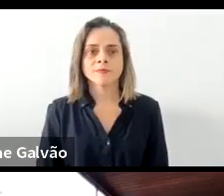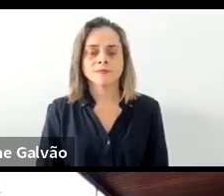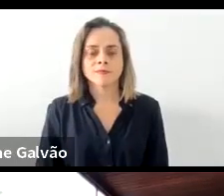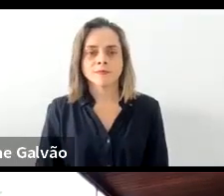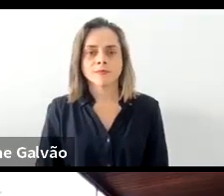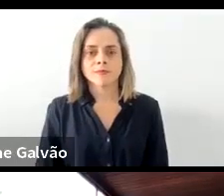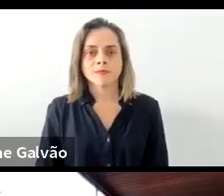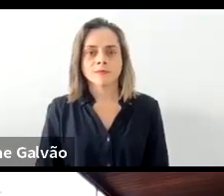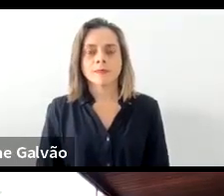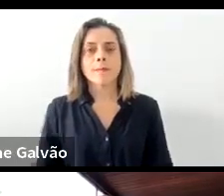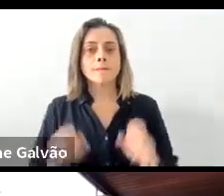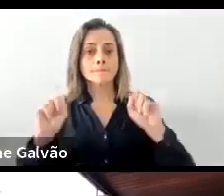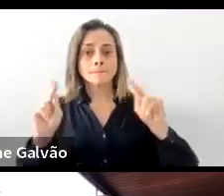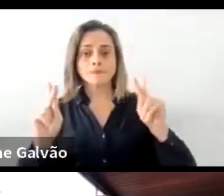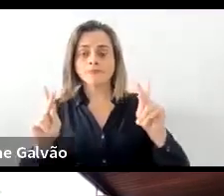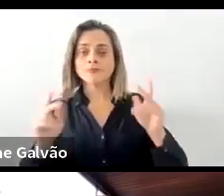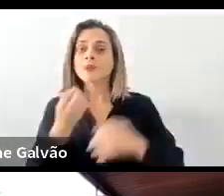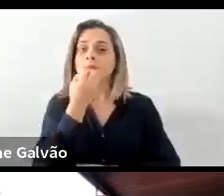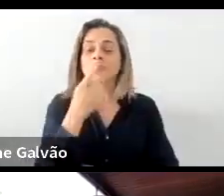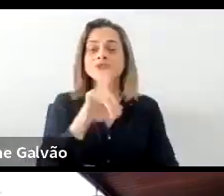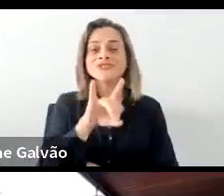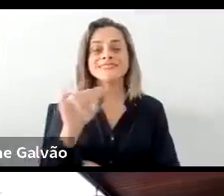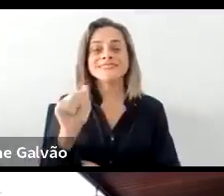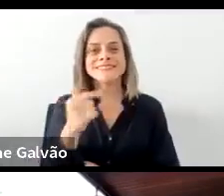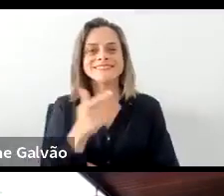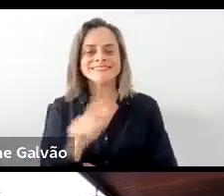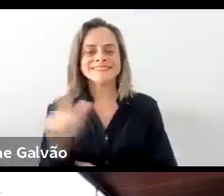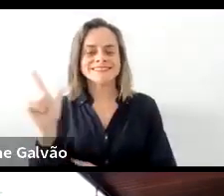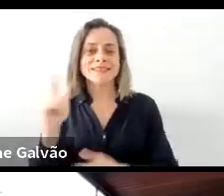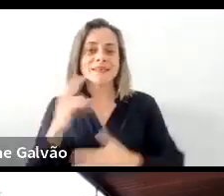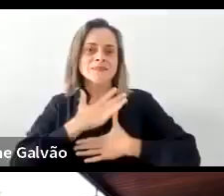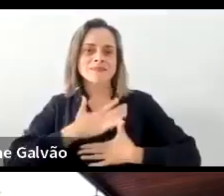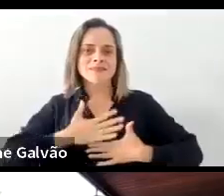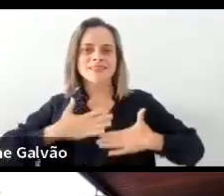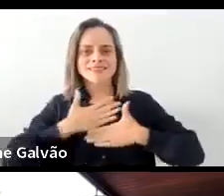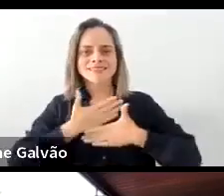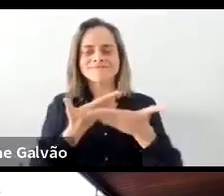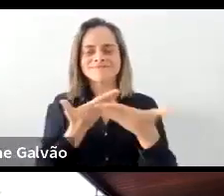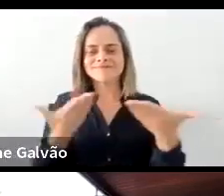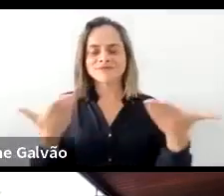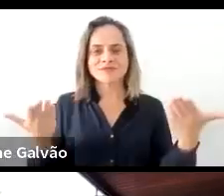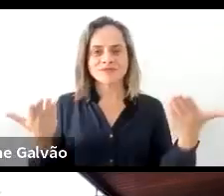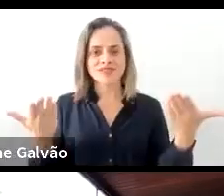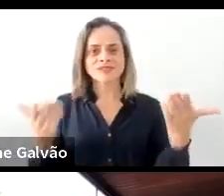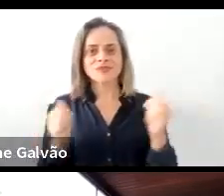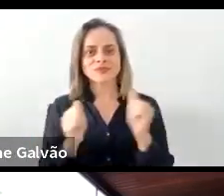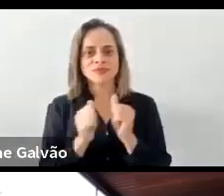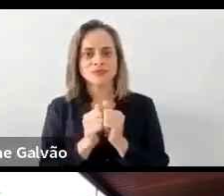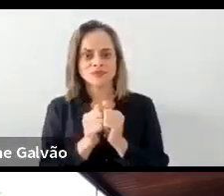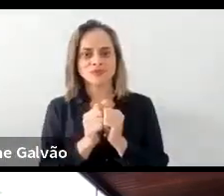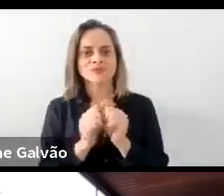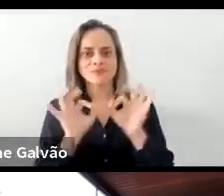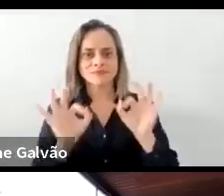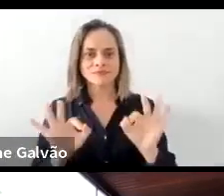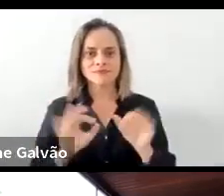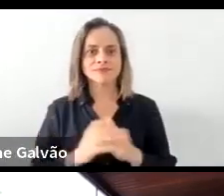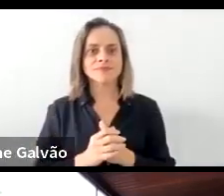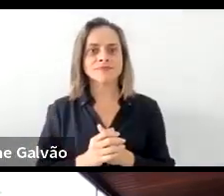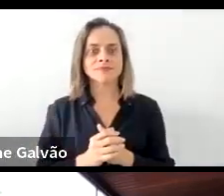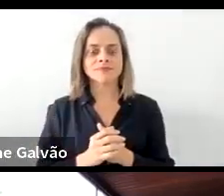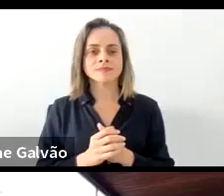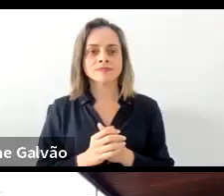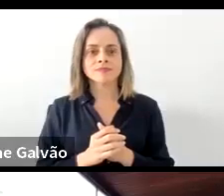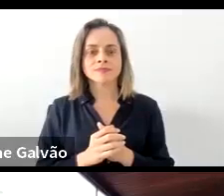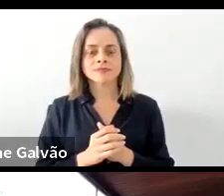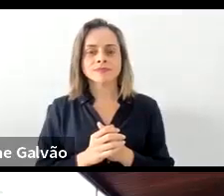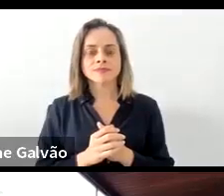Ok. Então, bom dia mais uma vez. É um prazer ter vocês aqui com a gente para esse encontro. É, nós